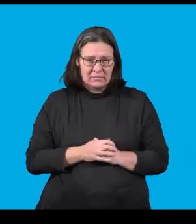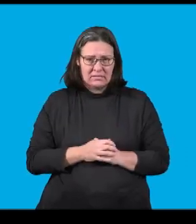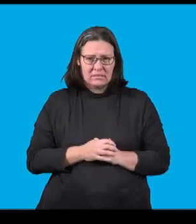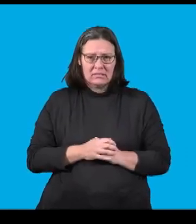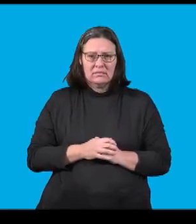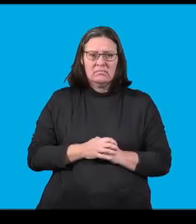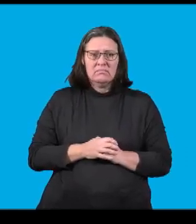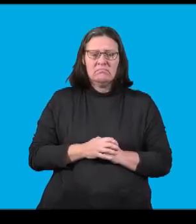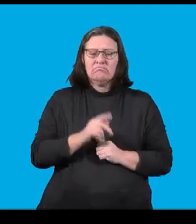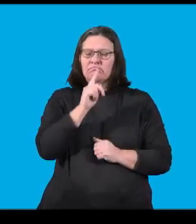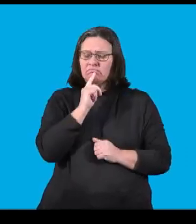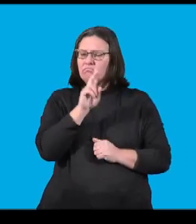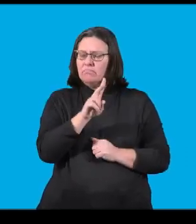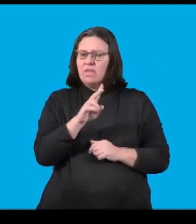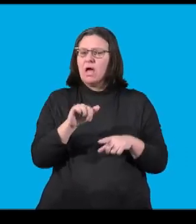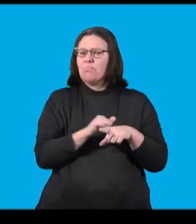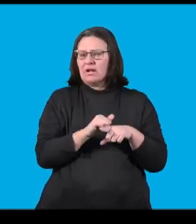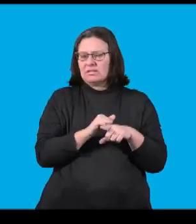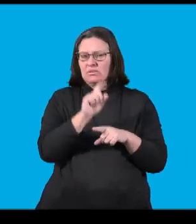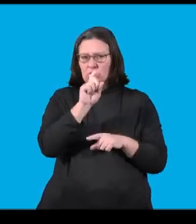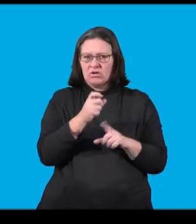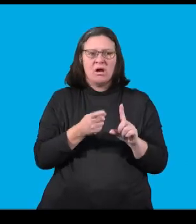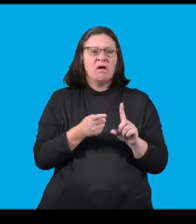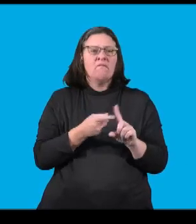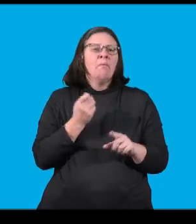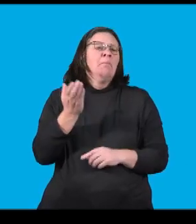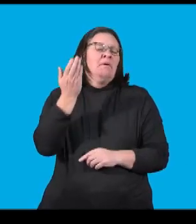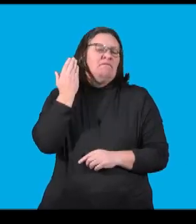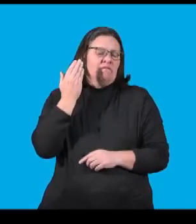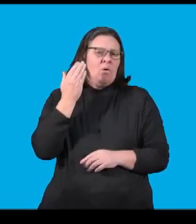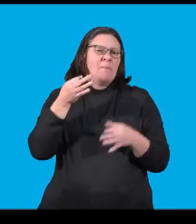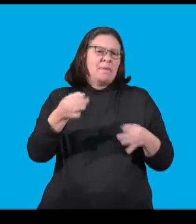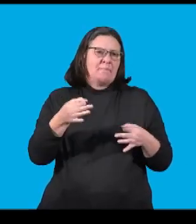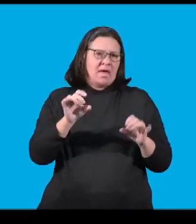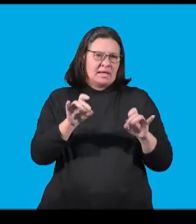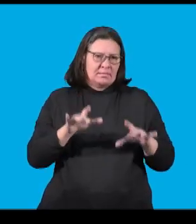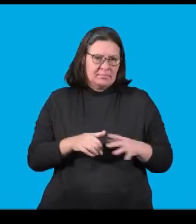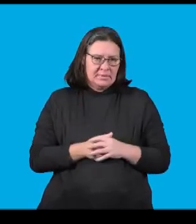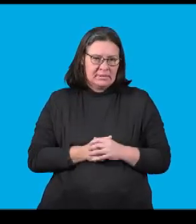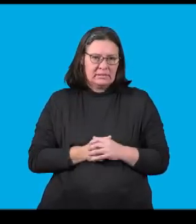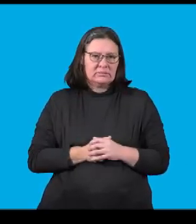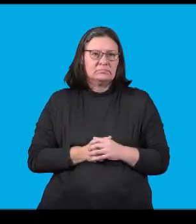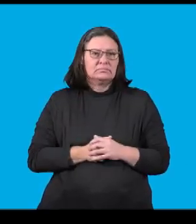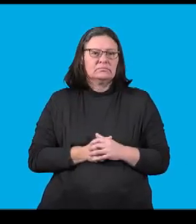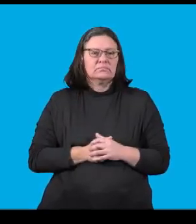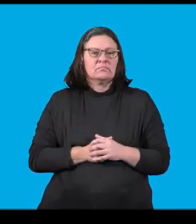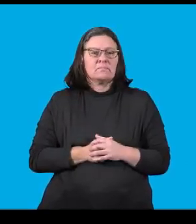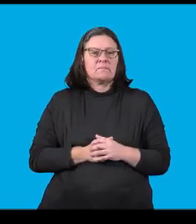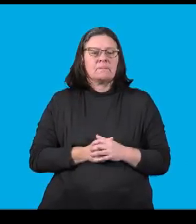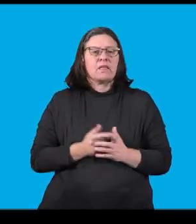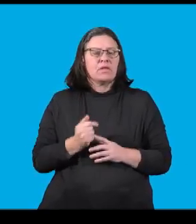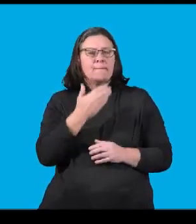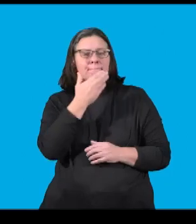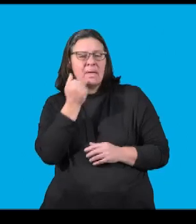with looking at some practice questions, and this is from previous exam papers. I'd also like to give you some advice. One of the